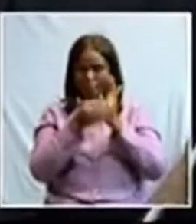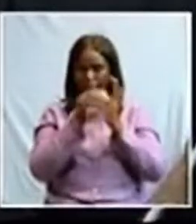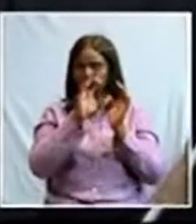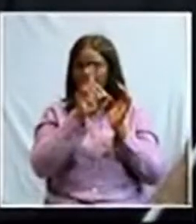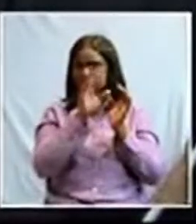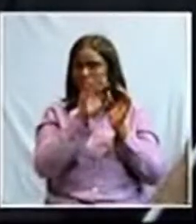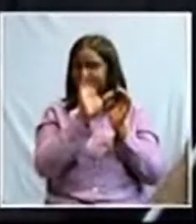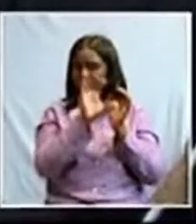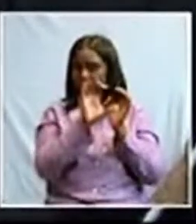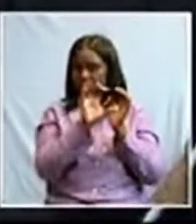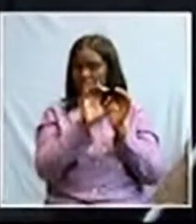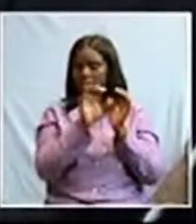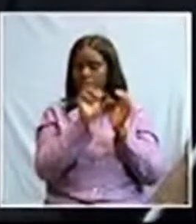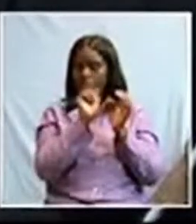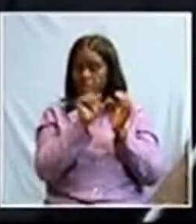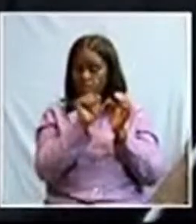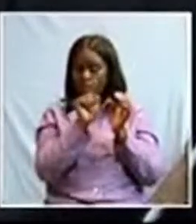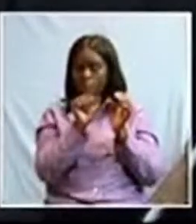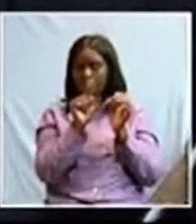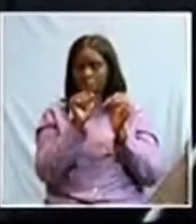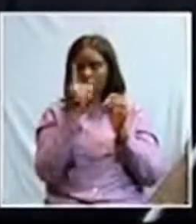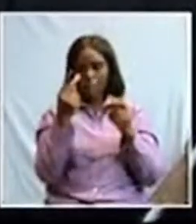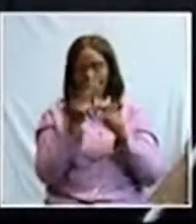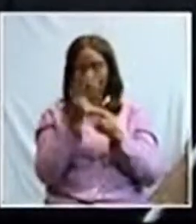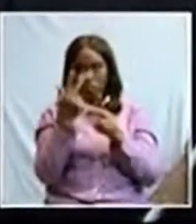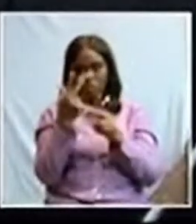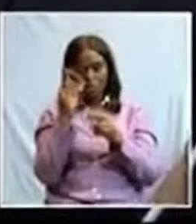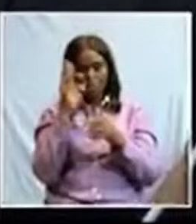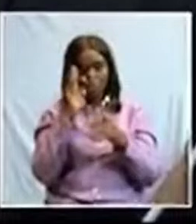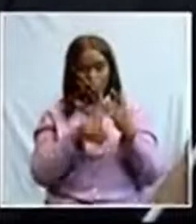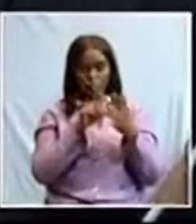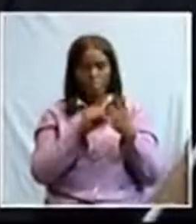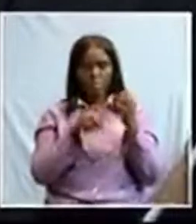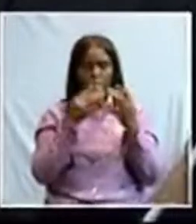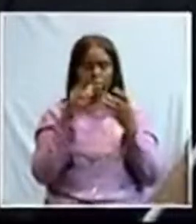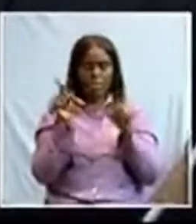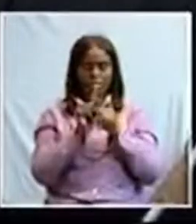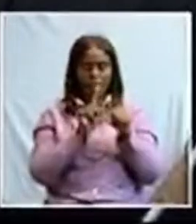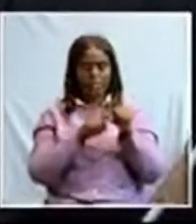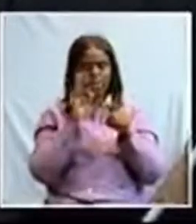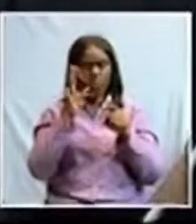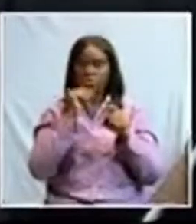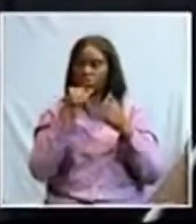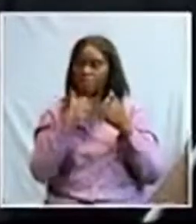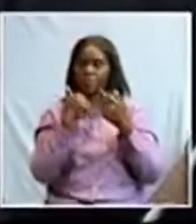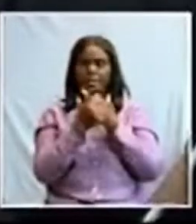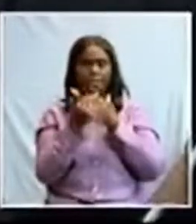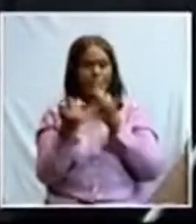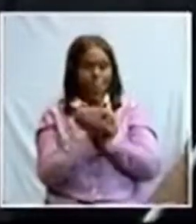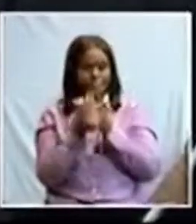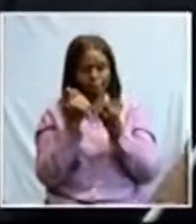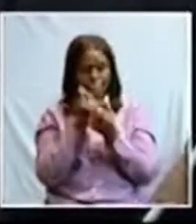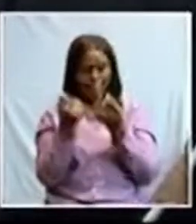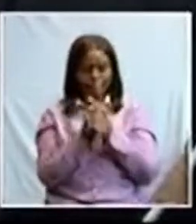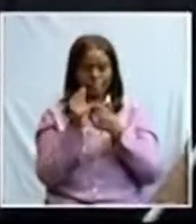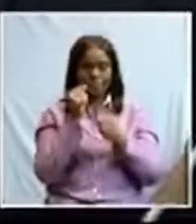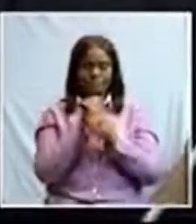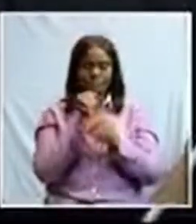to say this design, the 1x3 here is going to cost so much. So there would not be any change of scope,